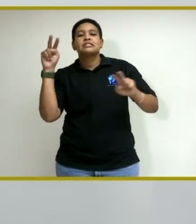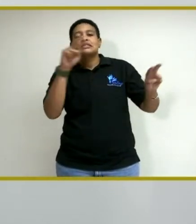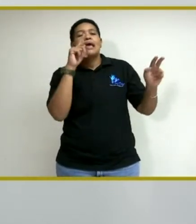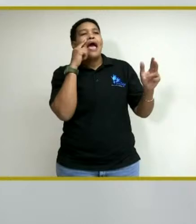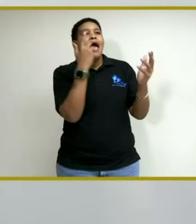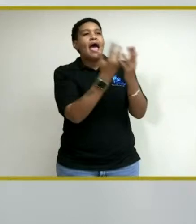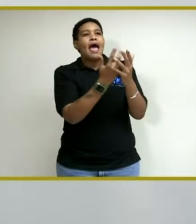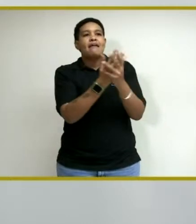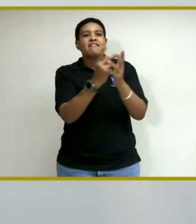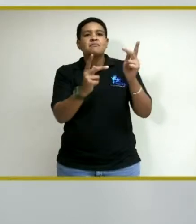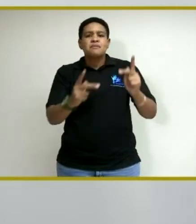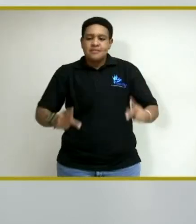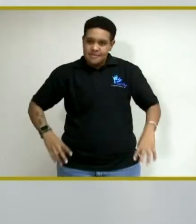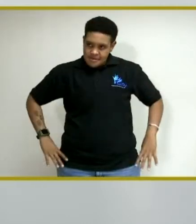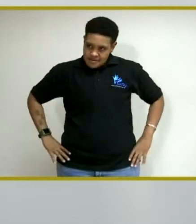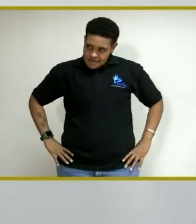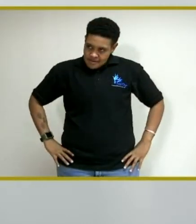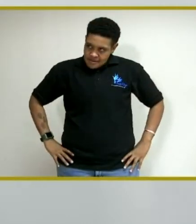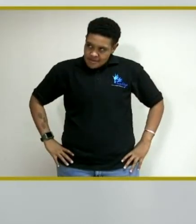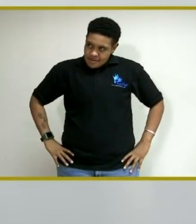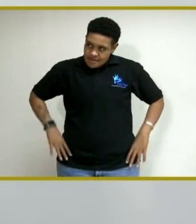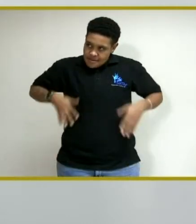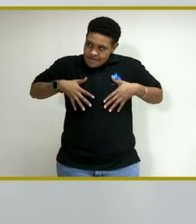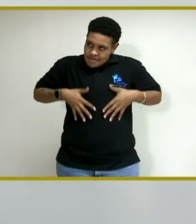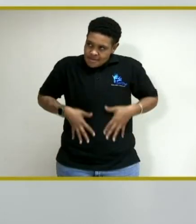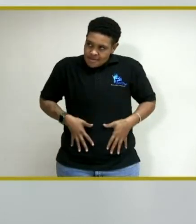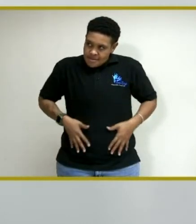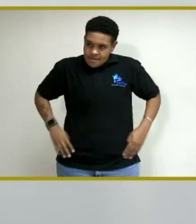that. So from a public health perspective,